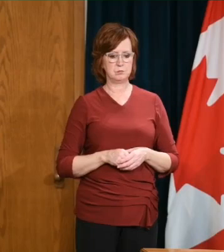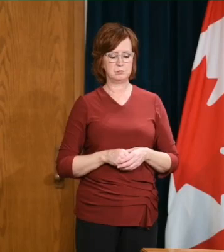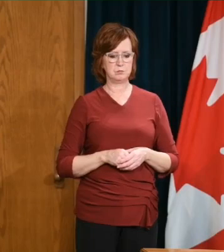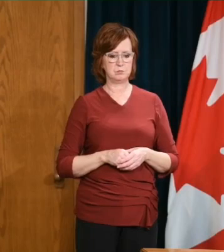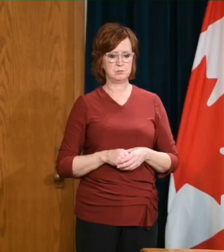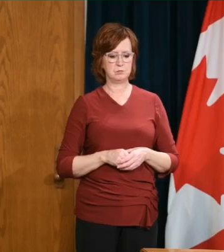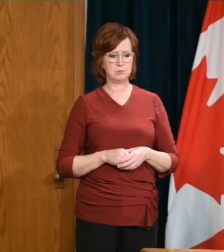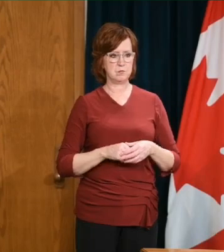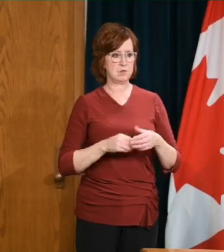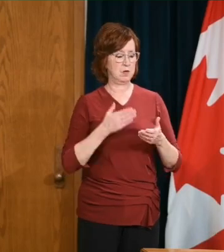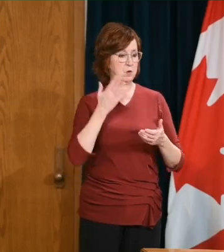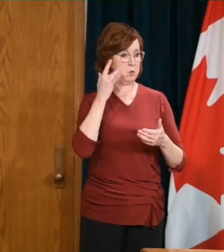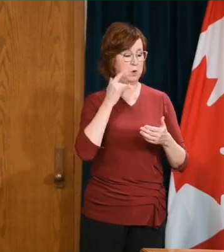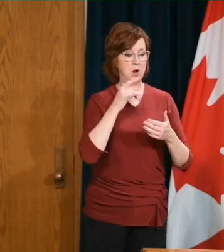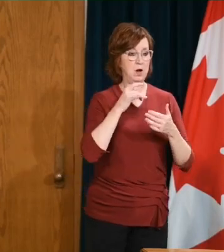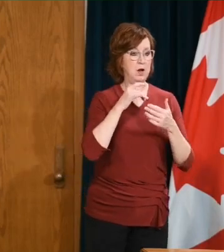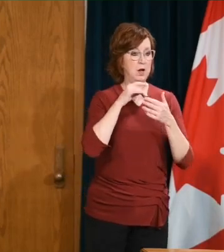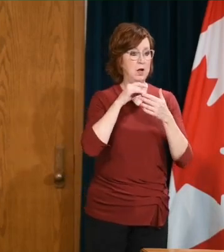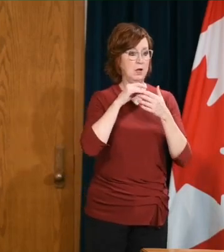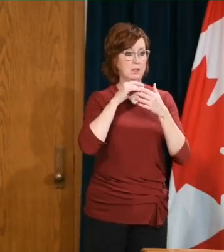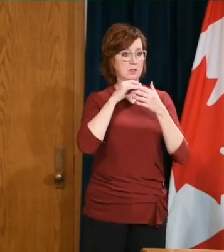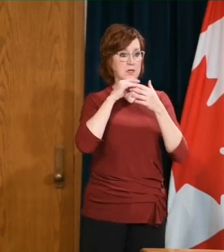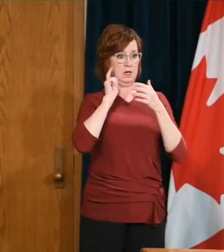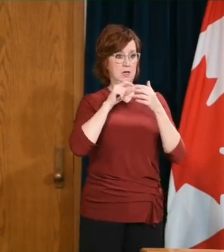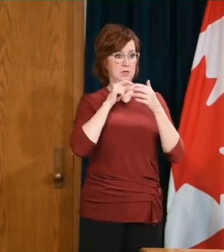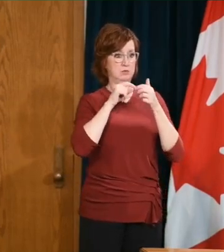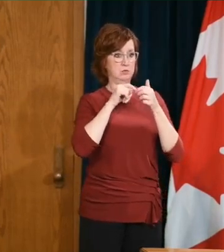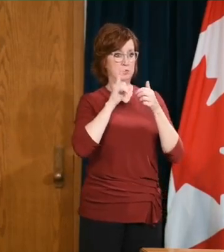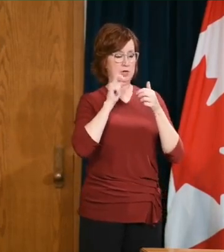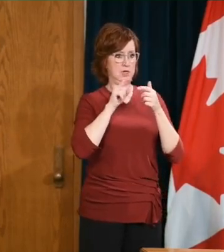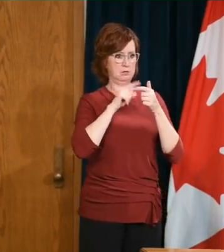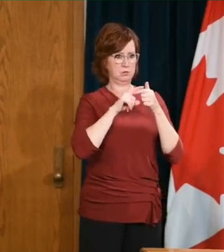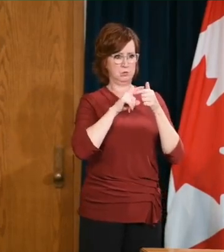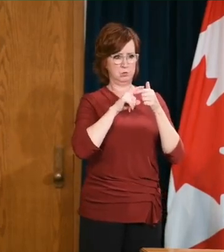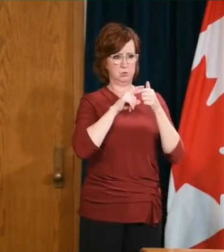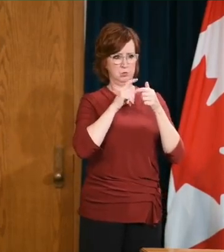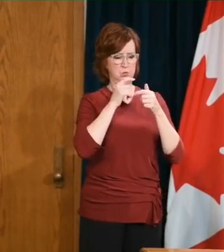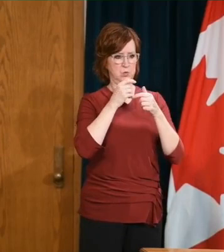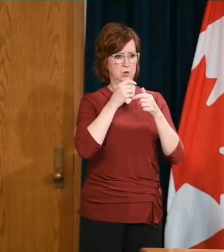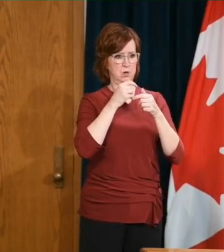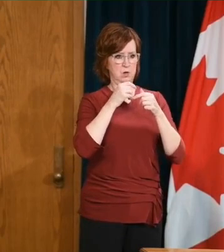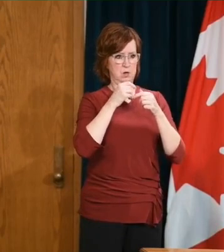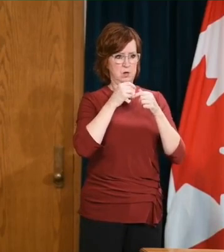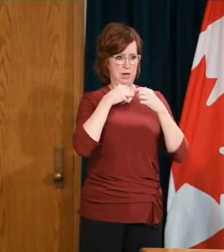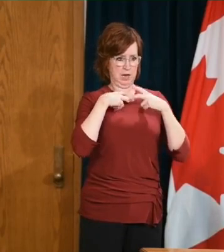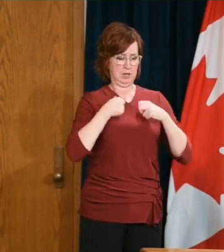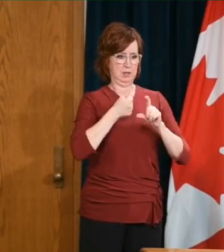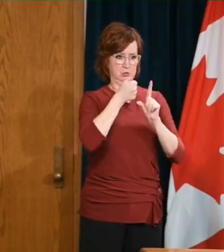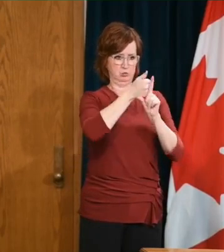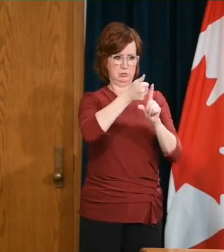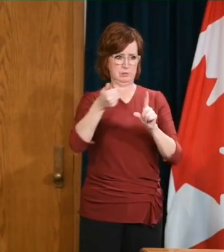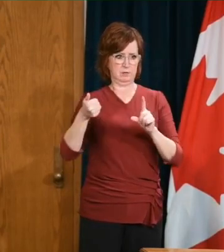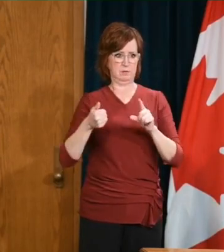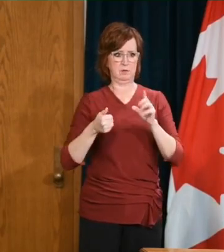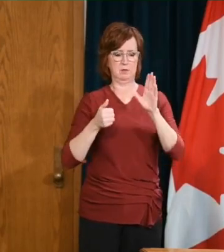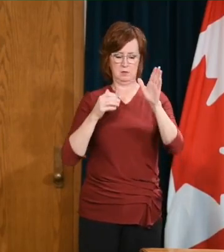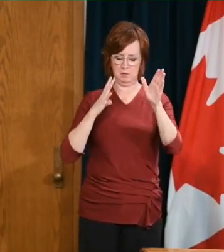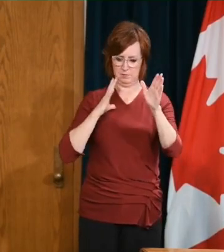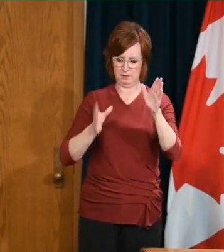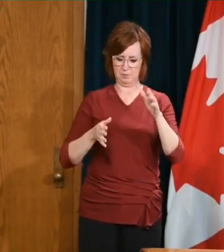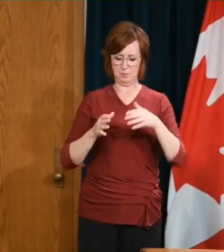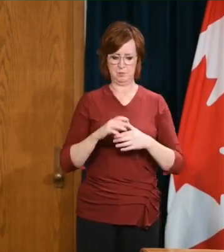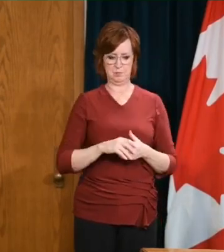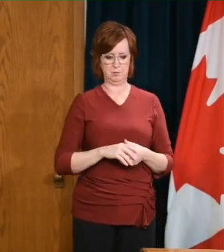actually showing a lot of symptoms. You have a follow-up, Arthur? First off, could you explain if that